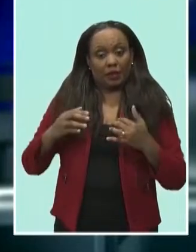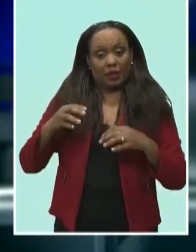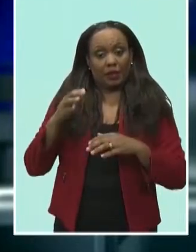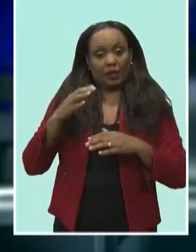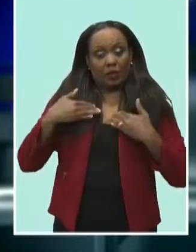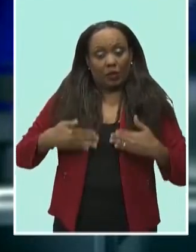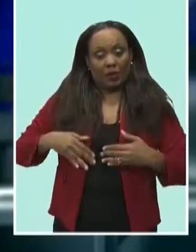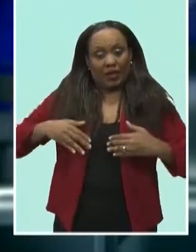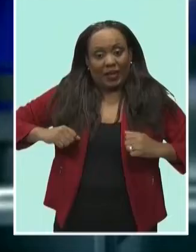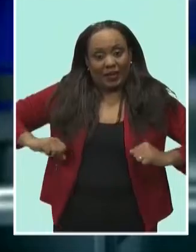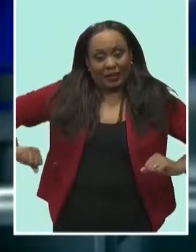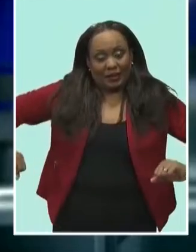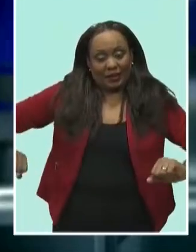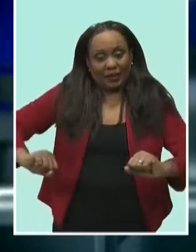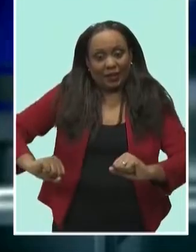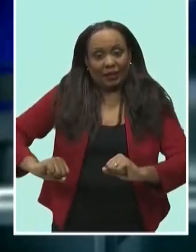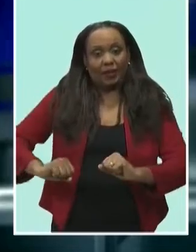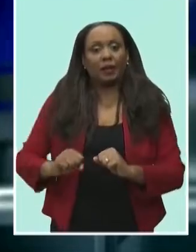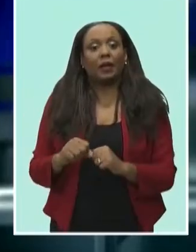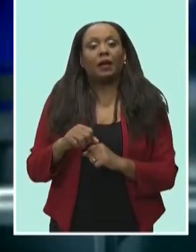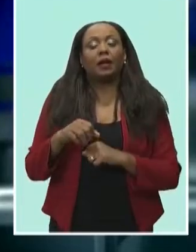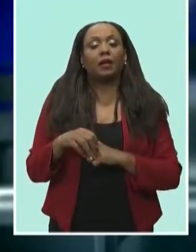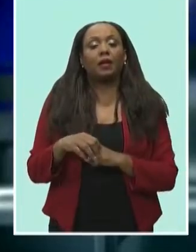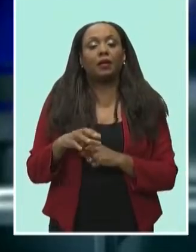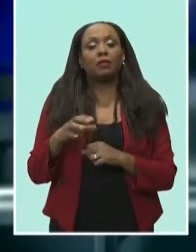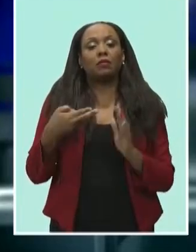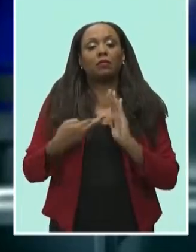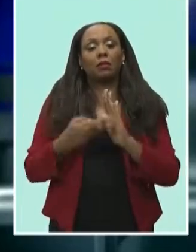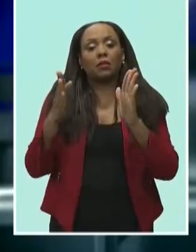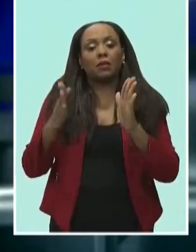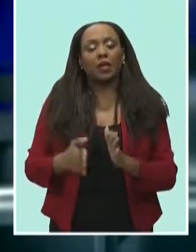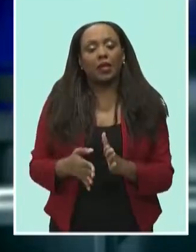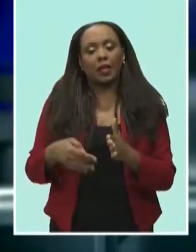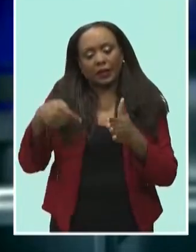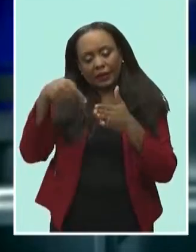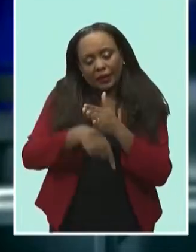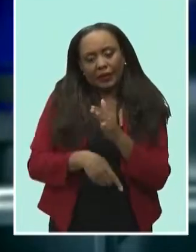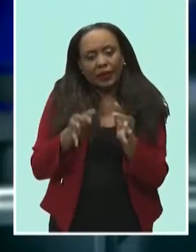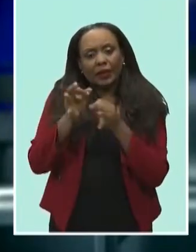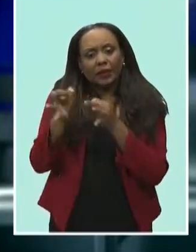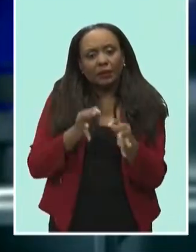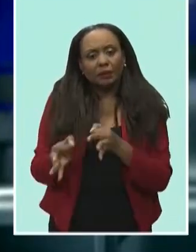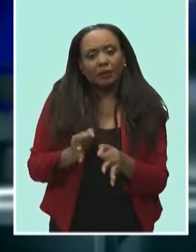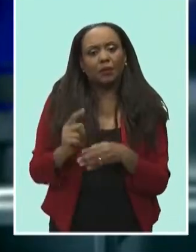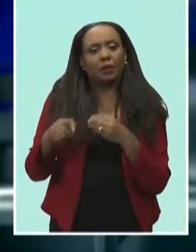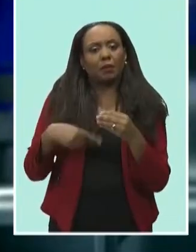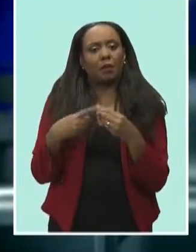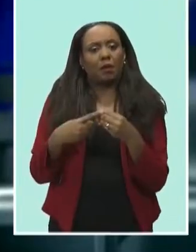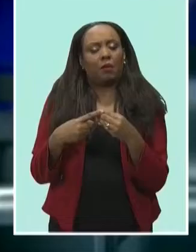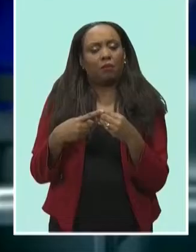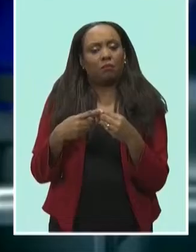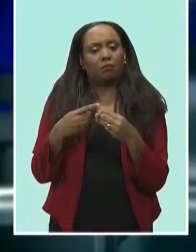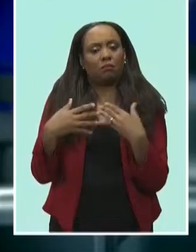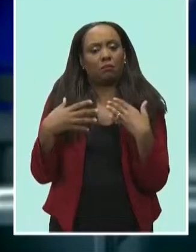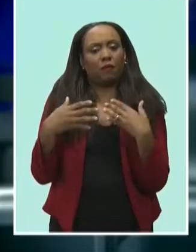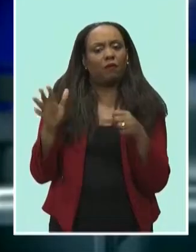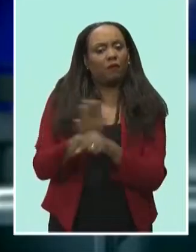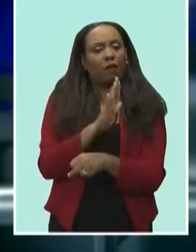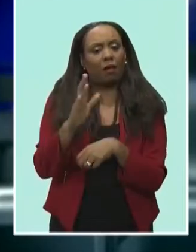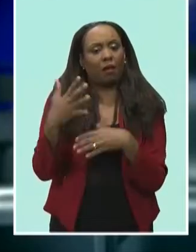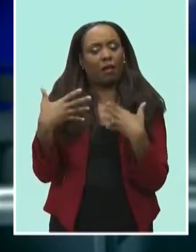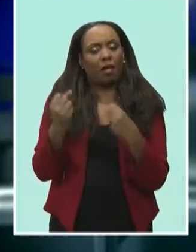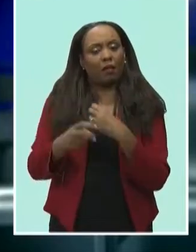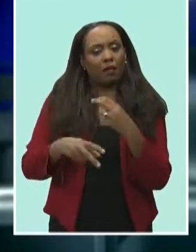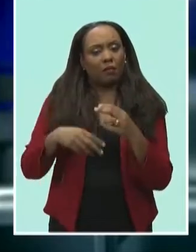to Barbados, Dr. Godfrey Jurab, went a little further into what universal healthcare in Barbados would look like. He says it would